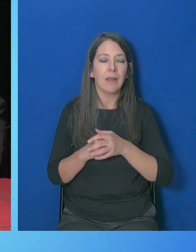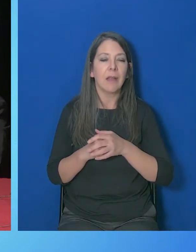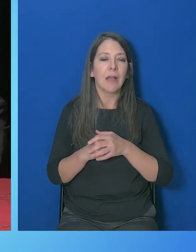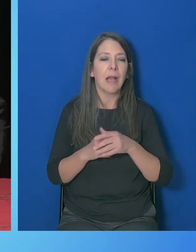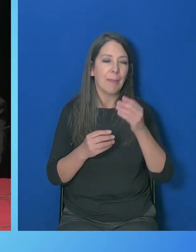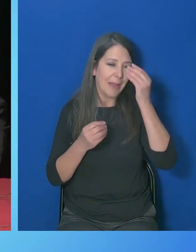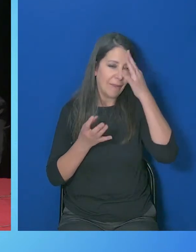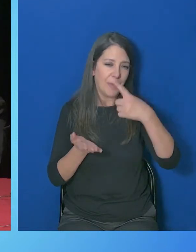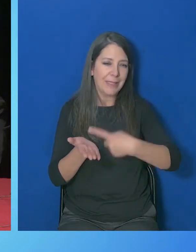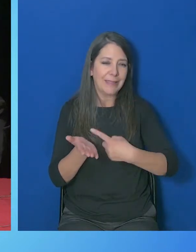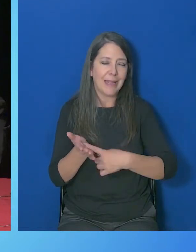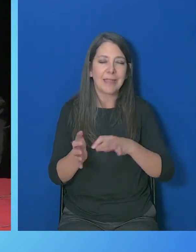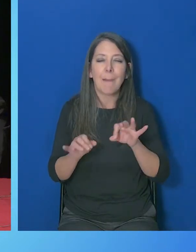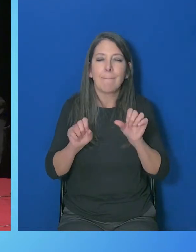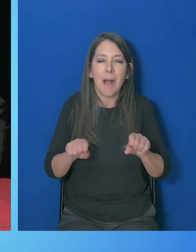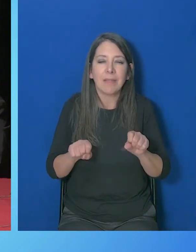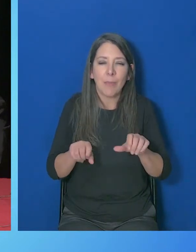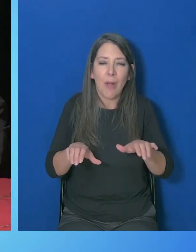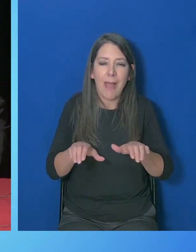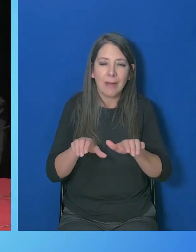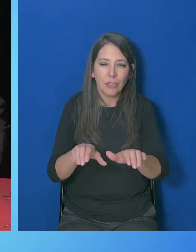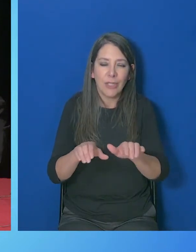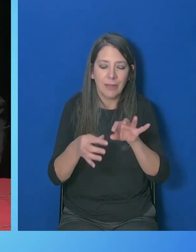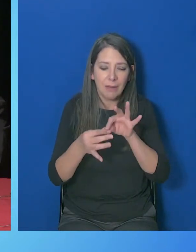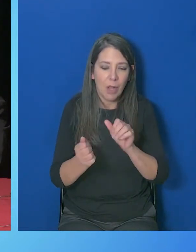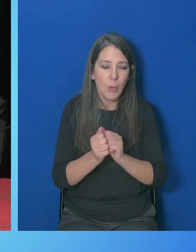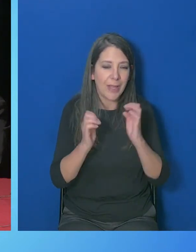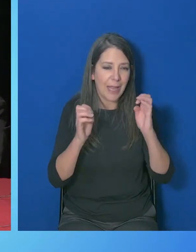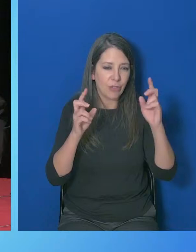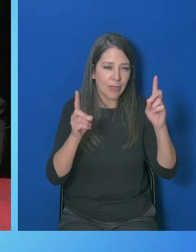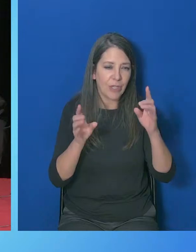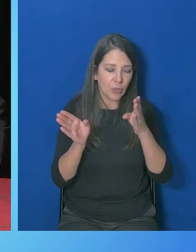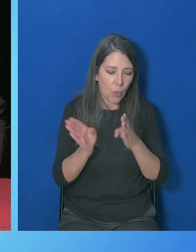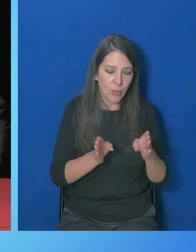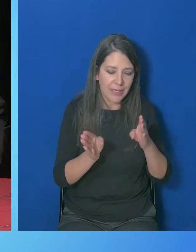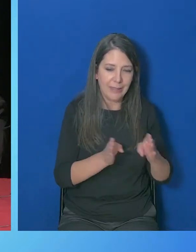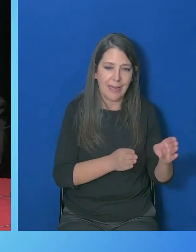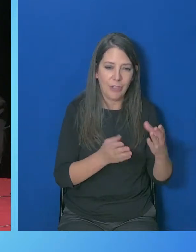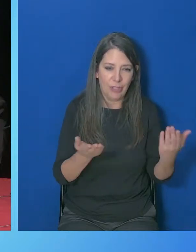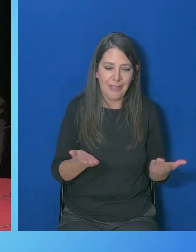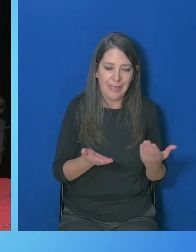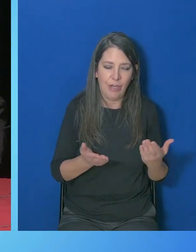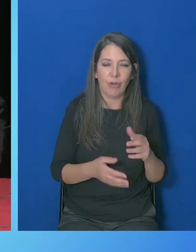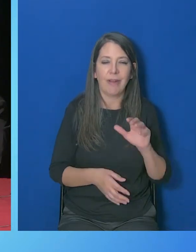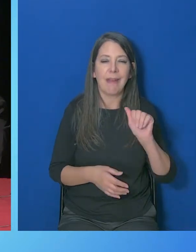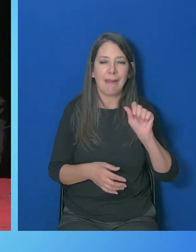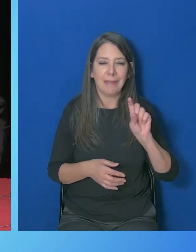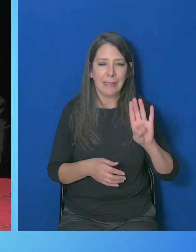information, discussion, and possible action item, education organizations at ASDB.